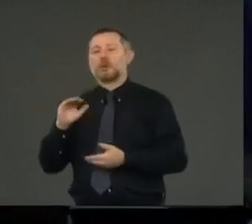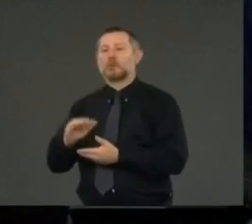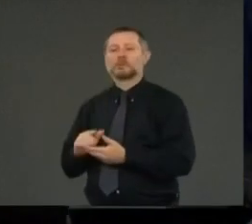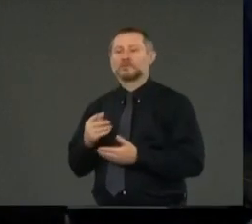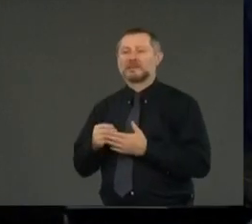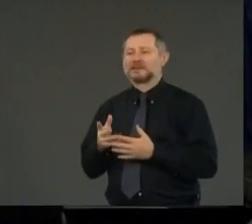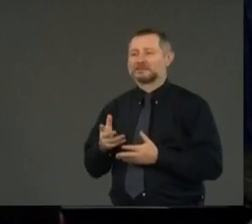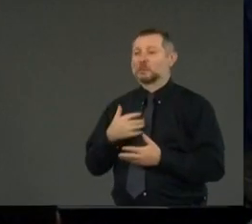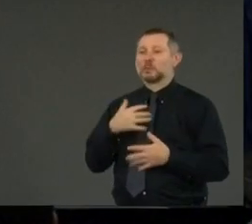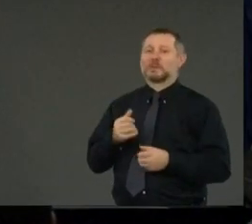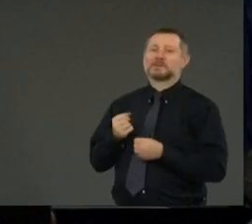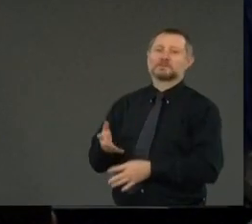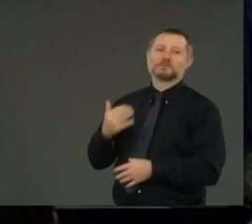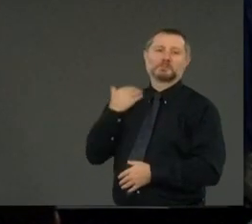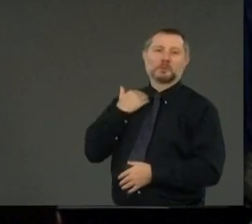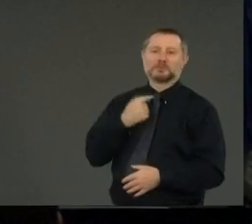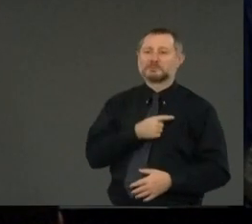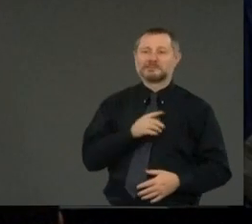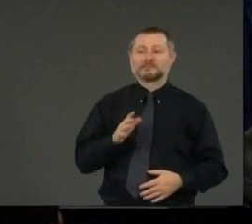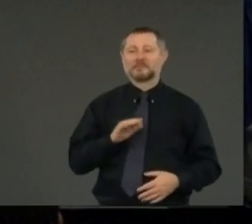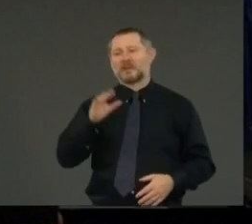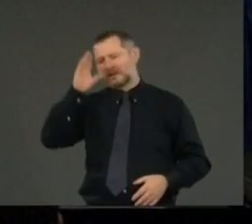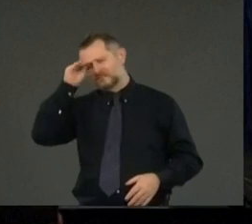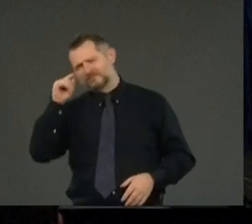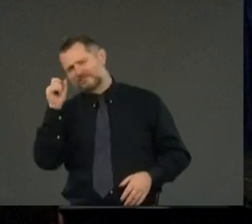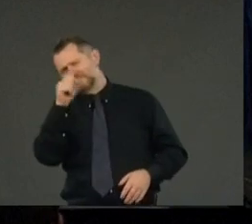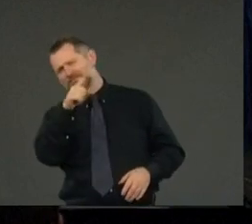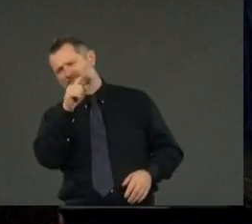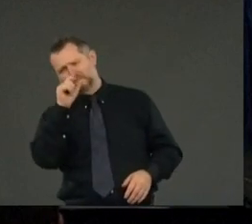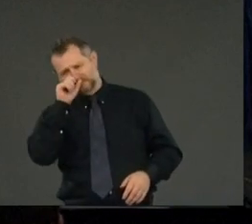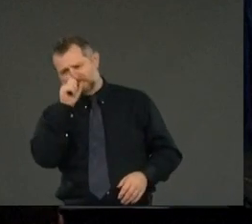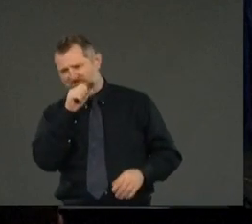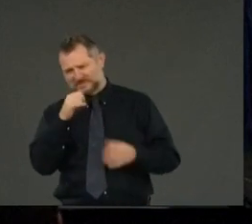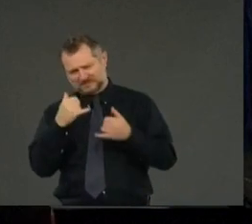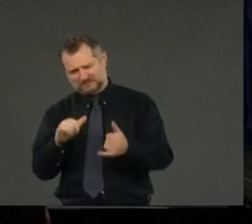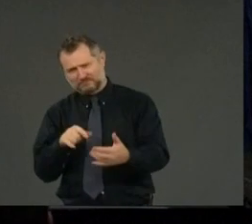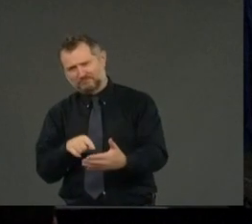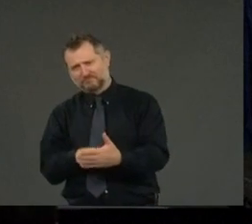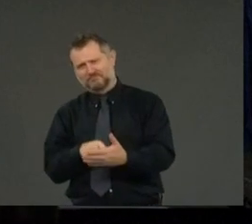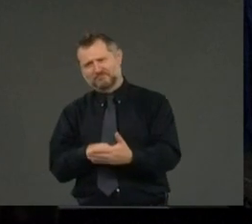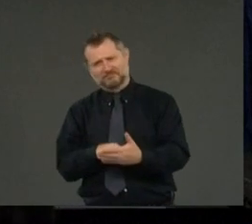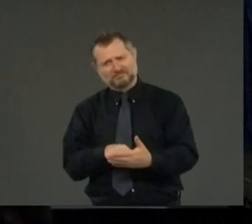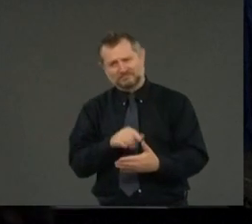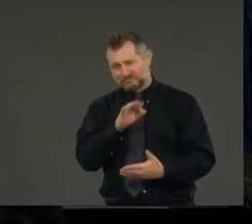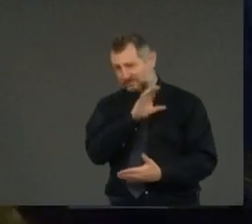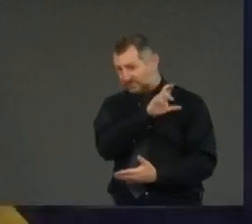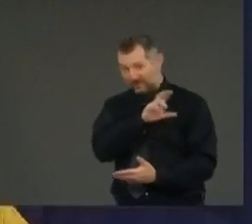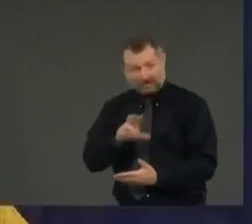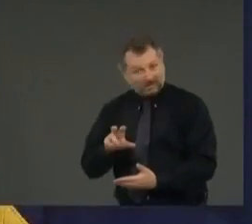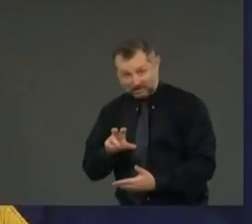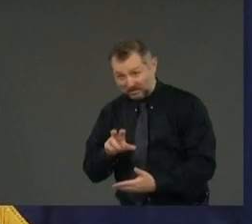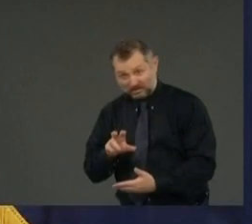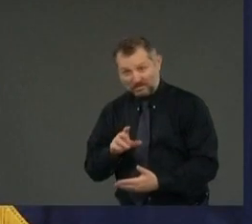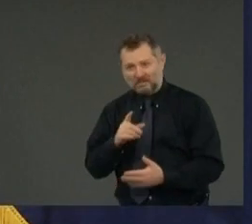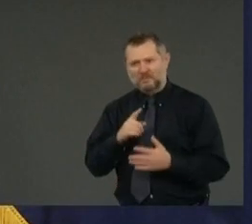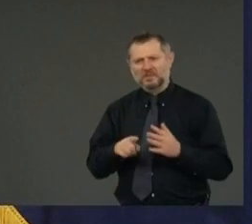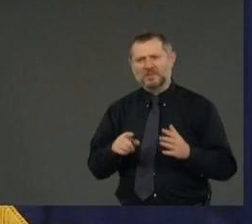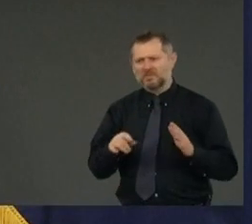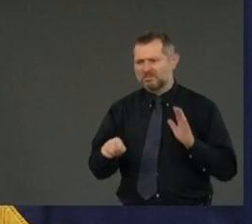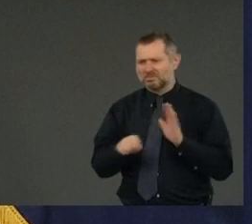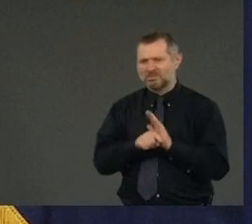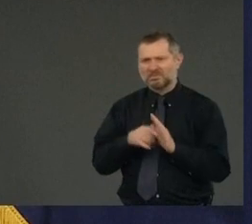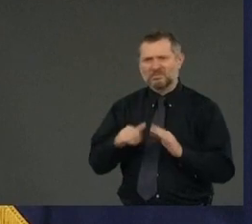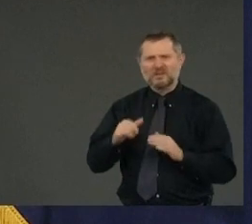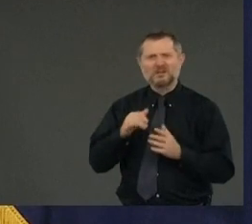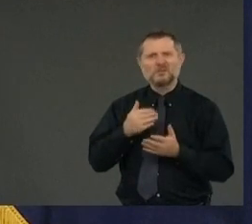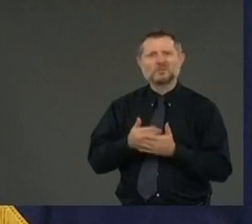if the federal government gives money and there's still a difference in the budget, would you support raising taxes over doing the budget cuts that you have vowed